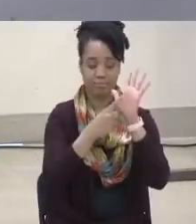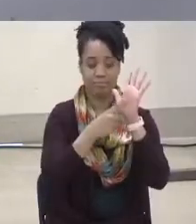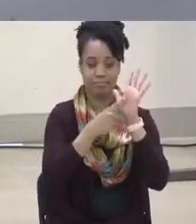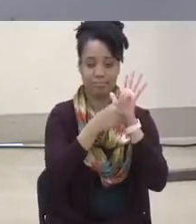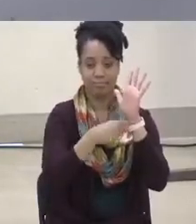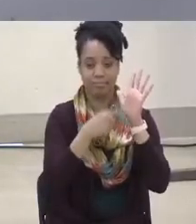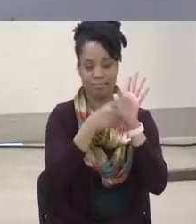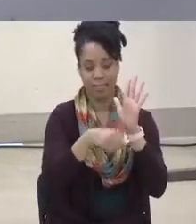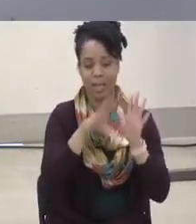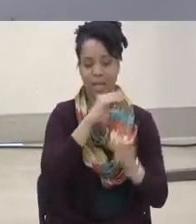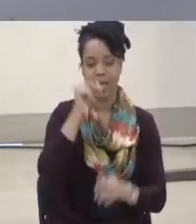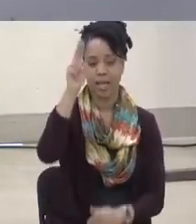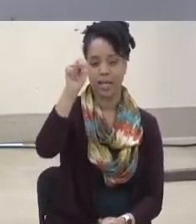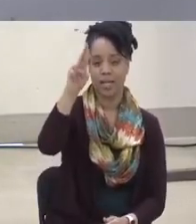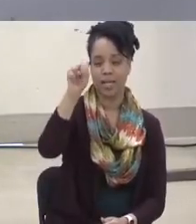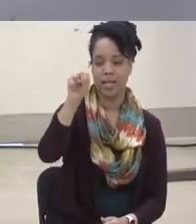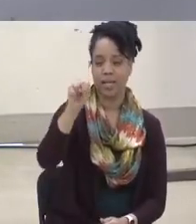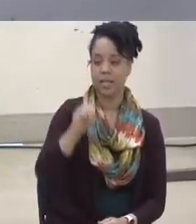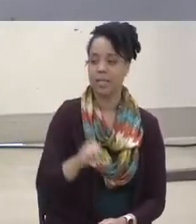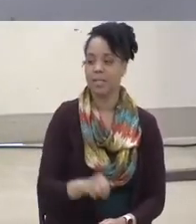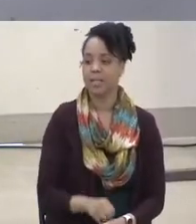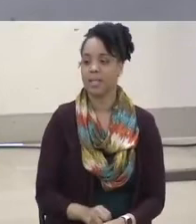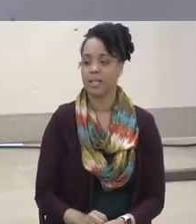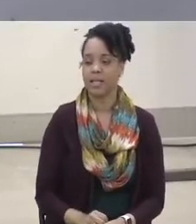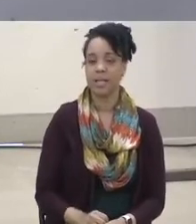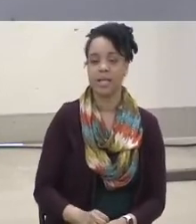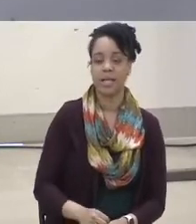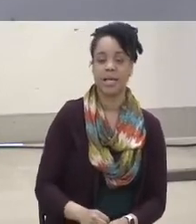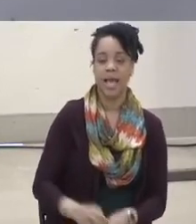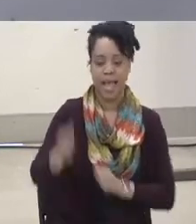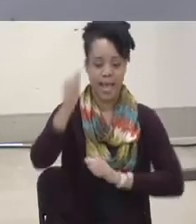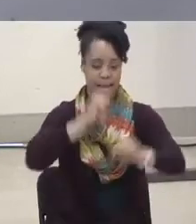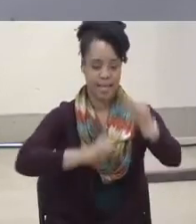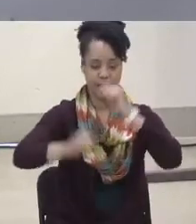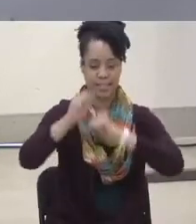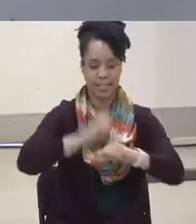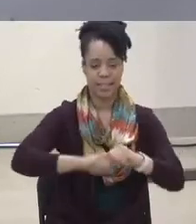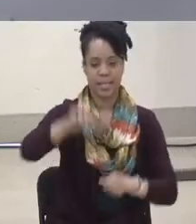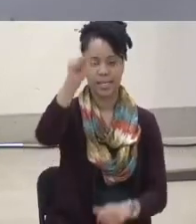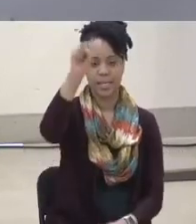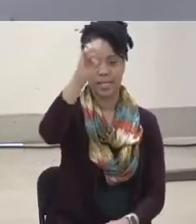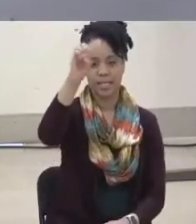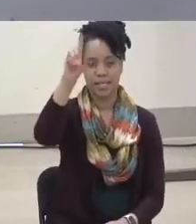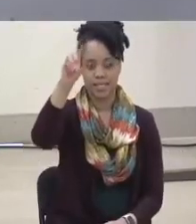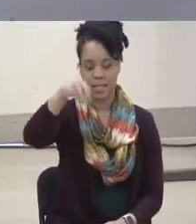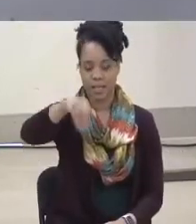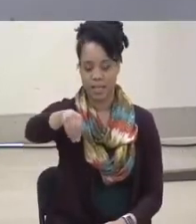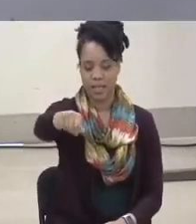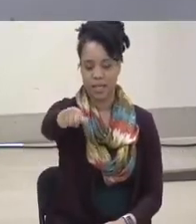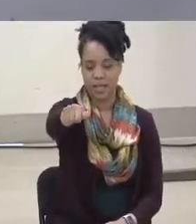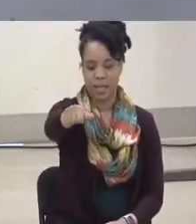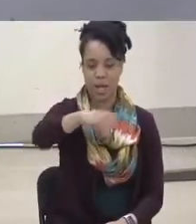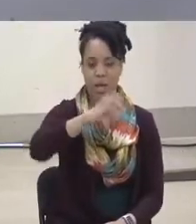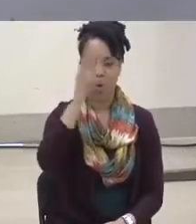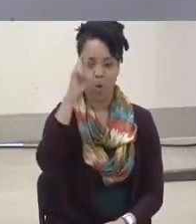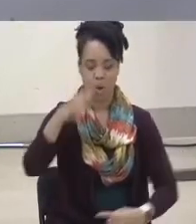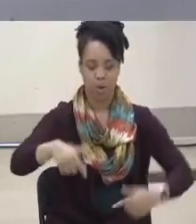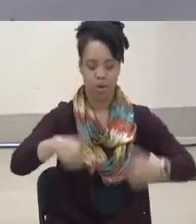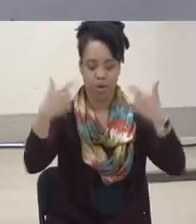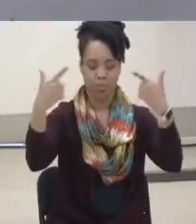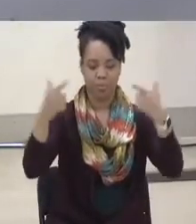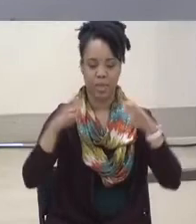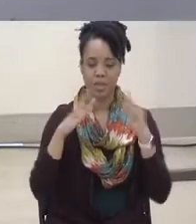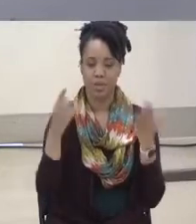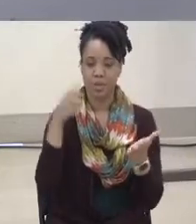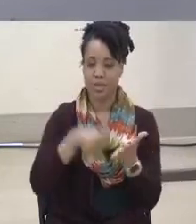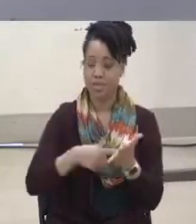nun, a seed or an action or a life. y la vida o una semilla en la mano. And so this is